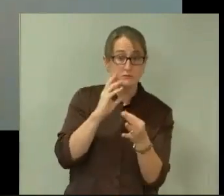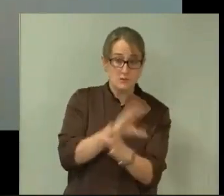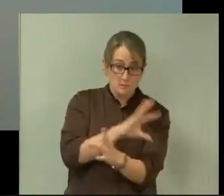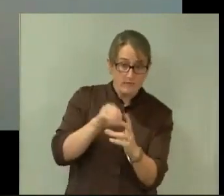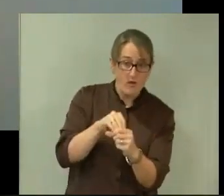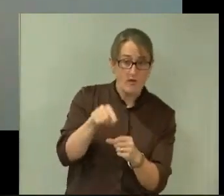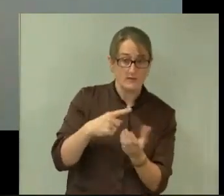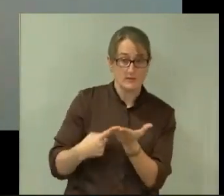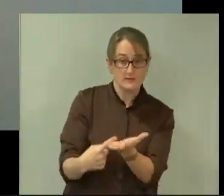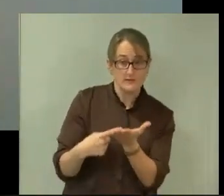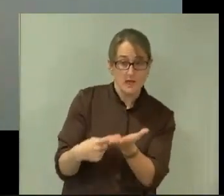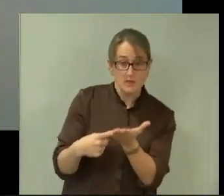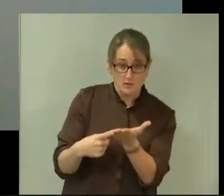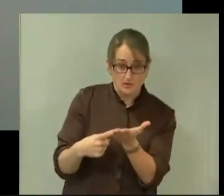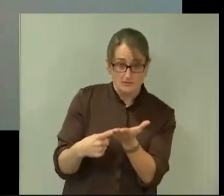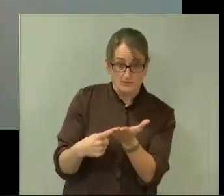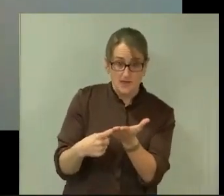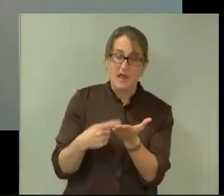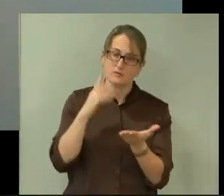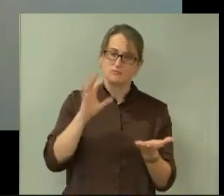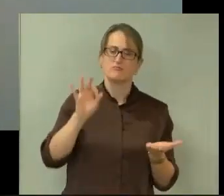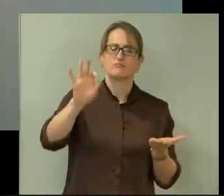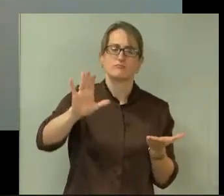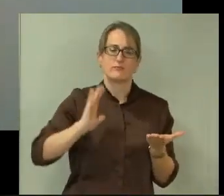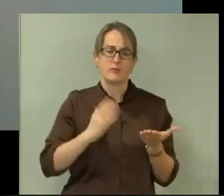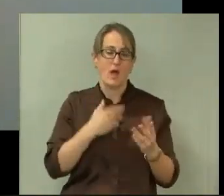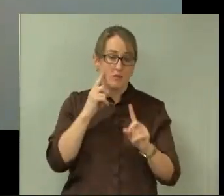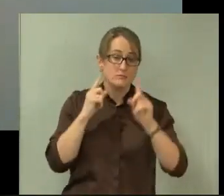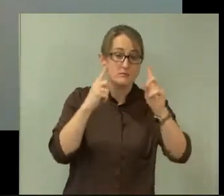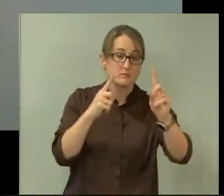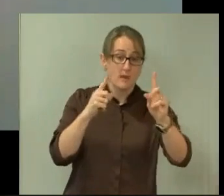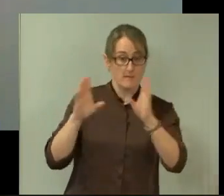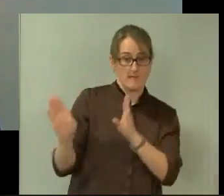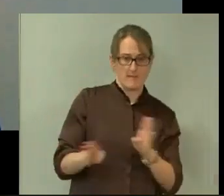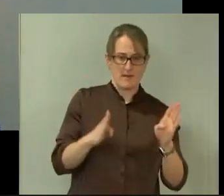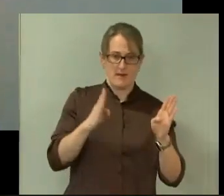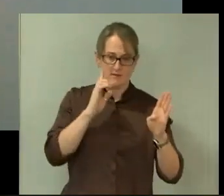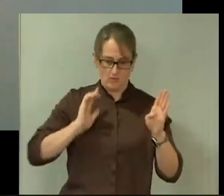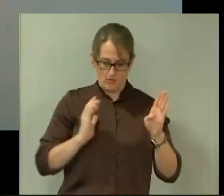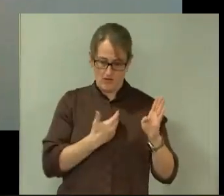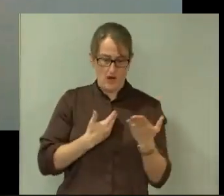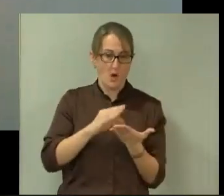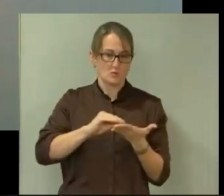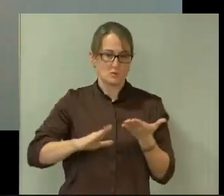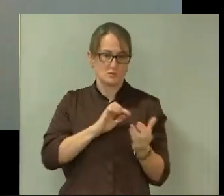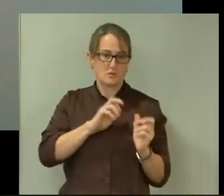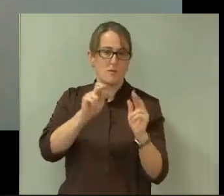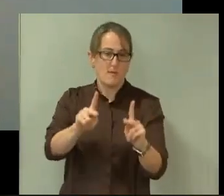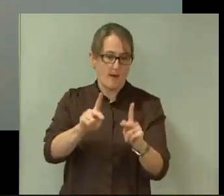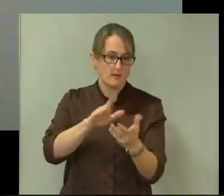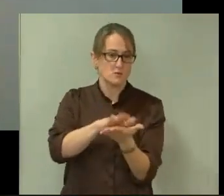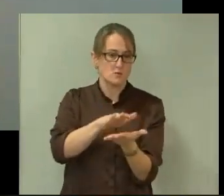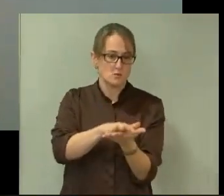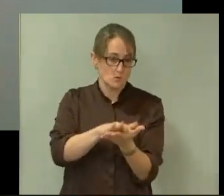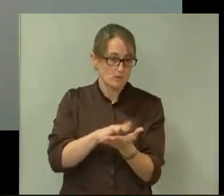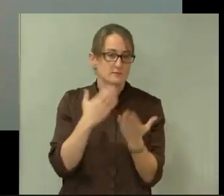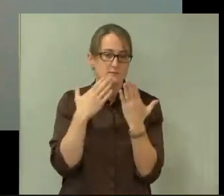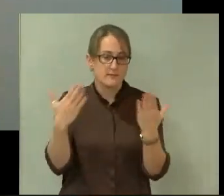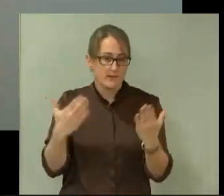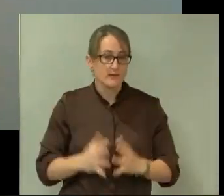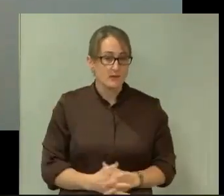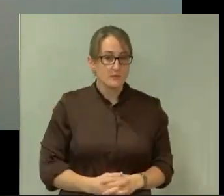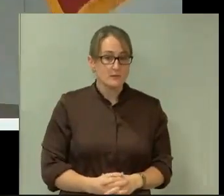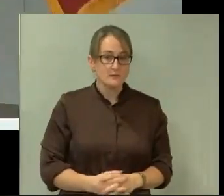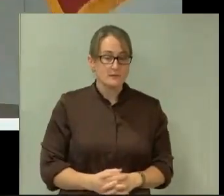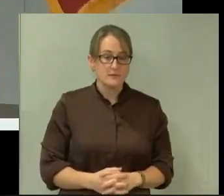our optimal plan and the equitable plan for our students to return to school. Thank you.